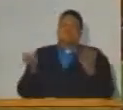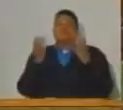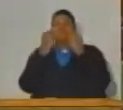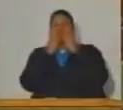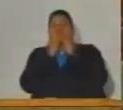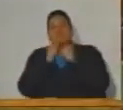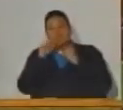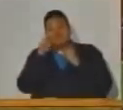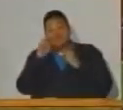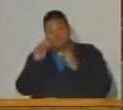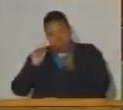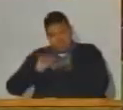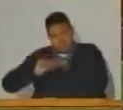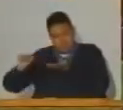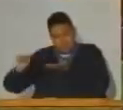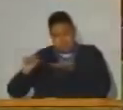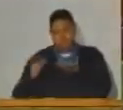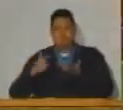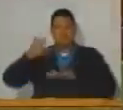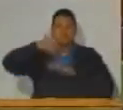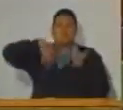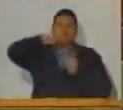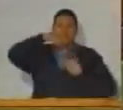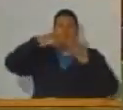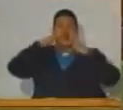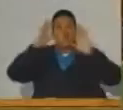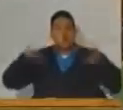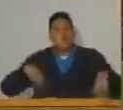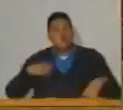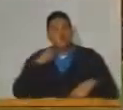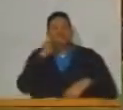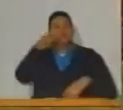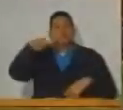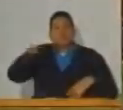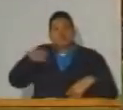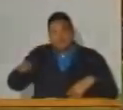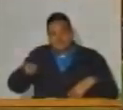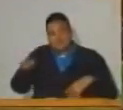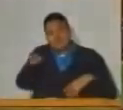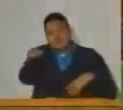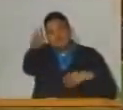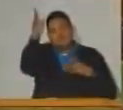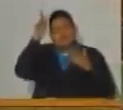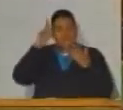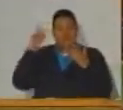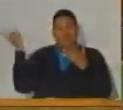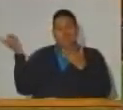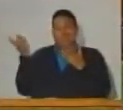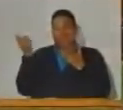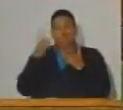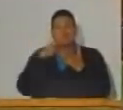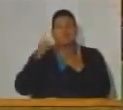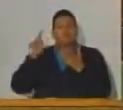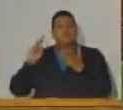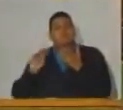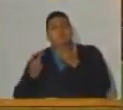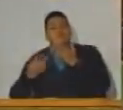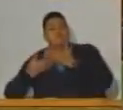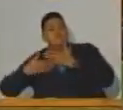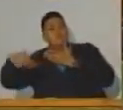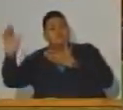compassionate grants, social housing, transportation, and post-secondary grants to